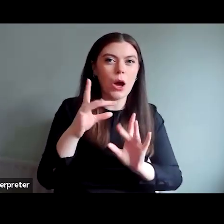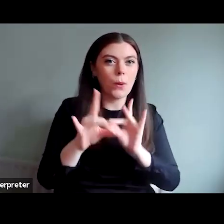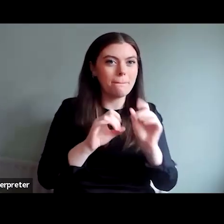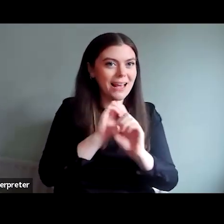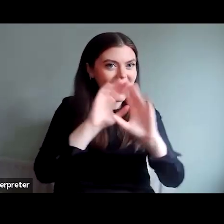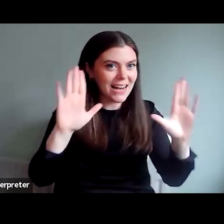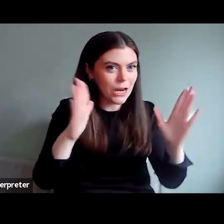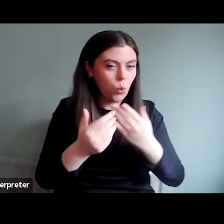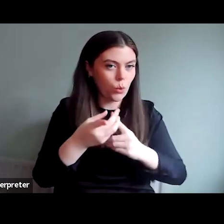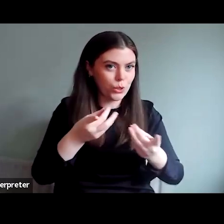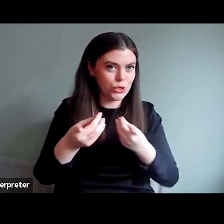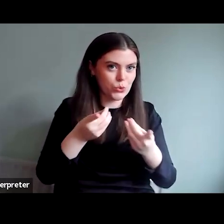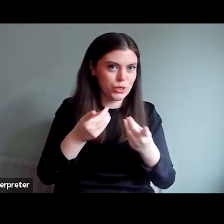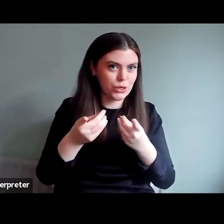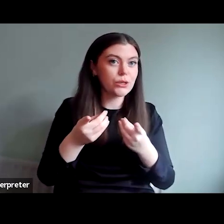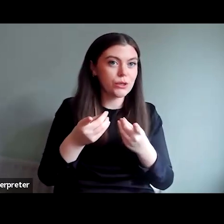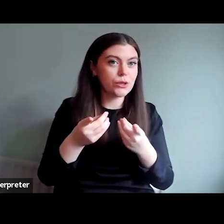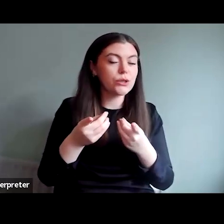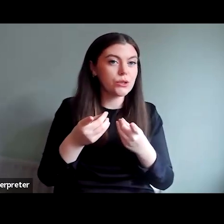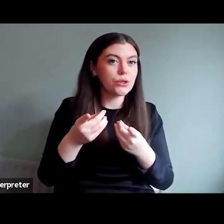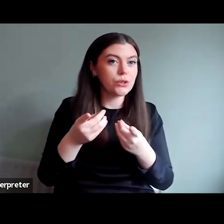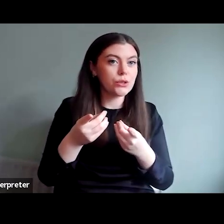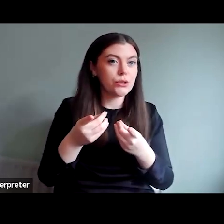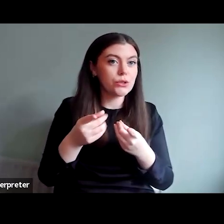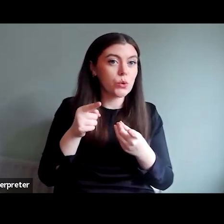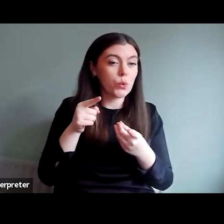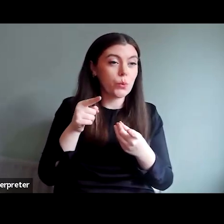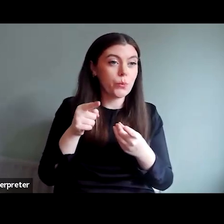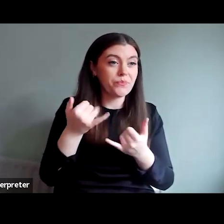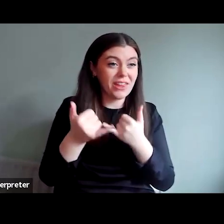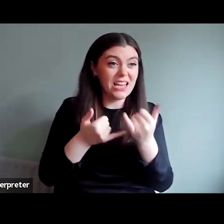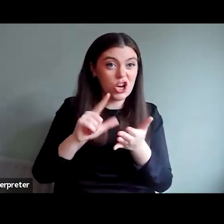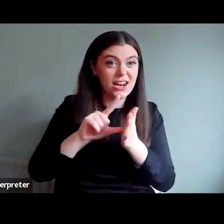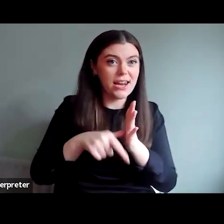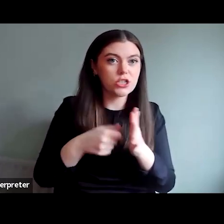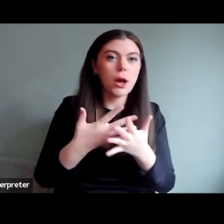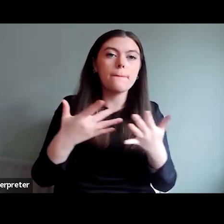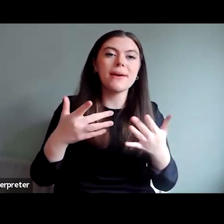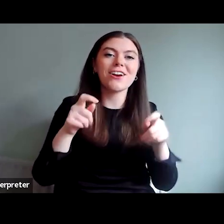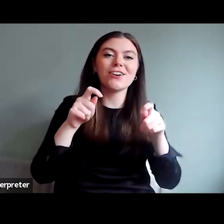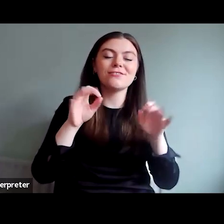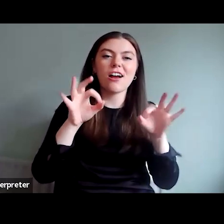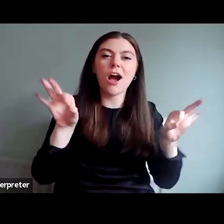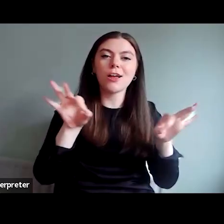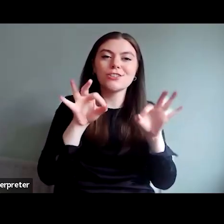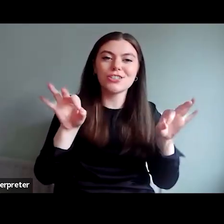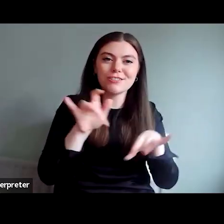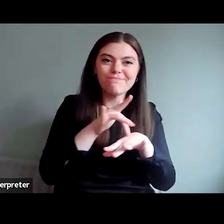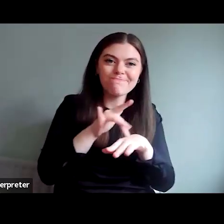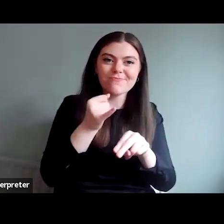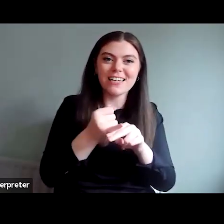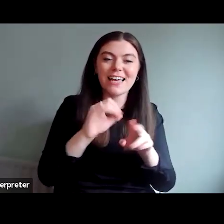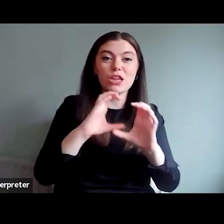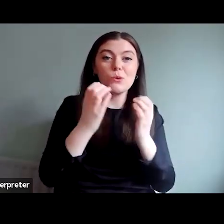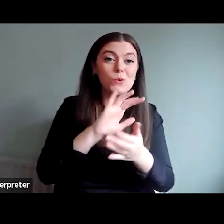was, later on in the year, a big concert in our community centre. So, half